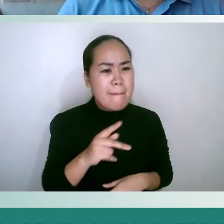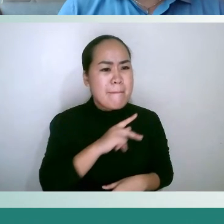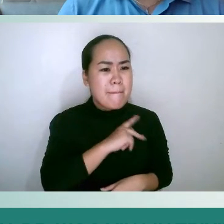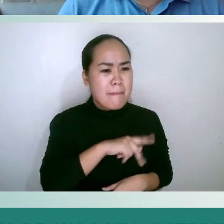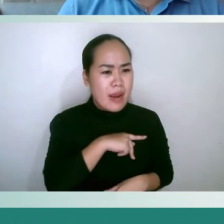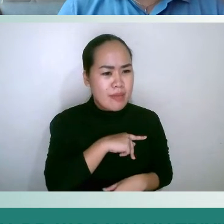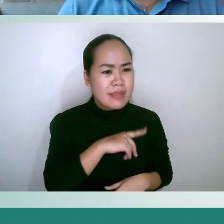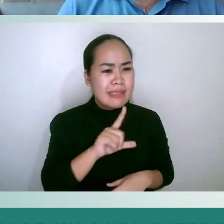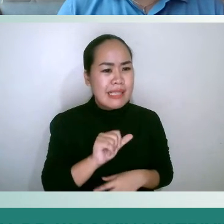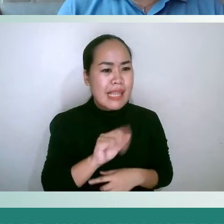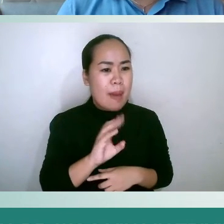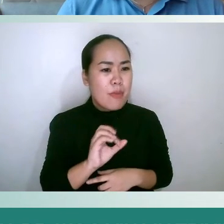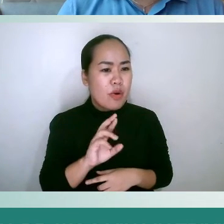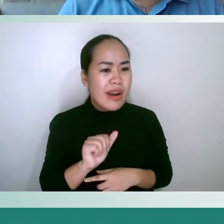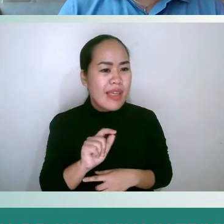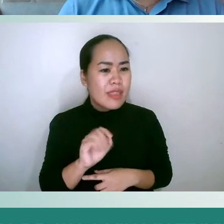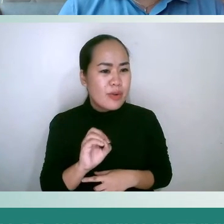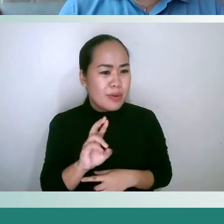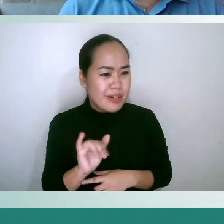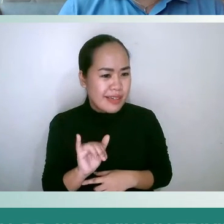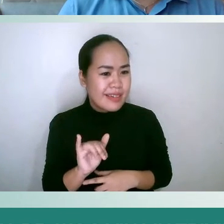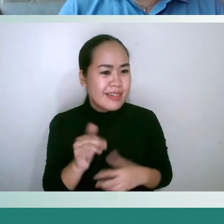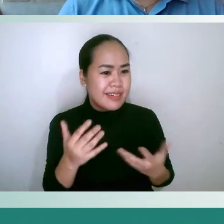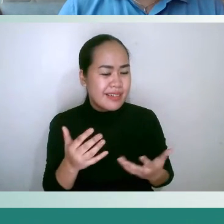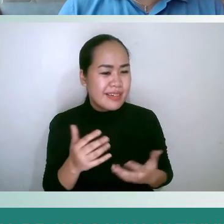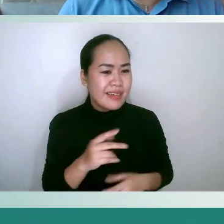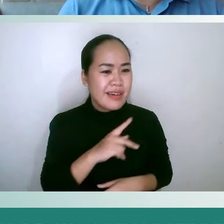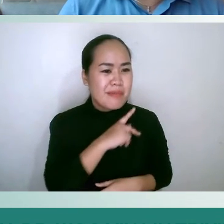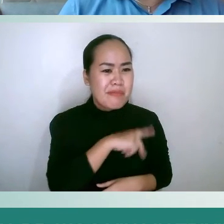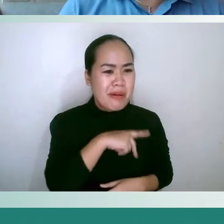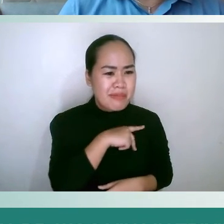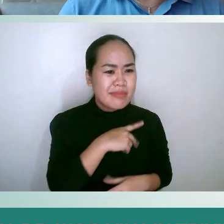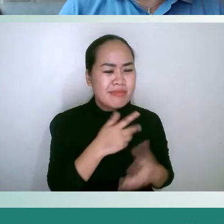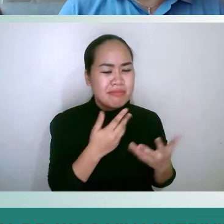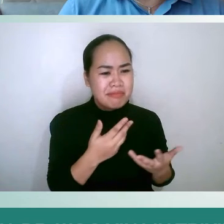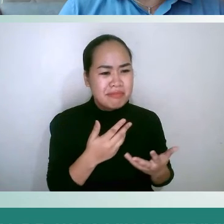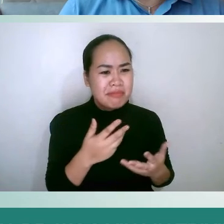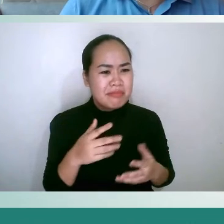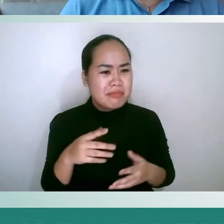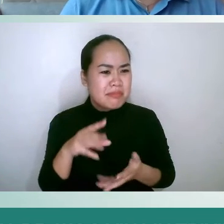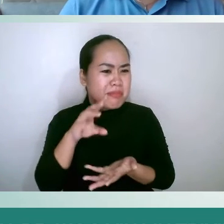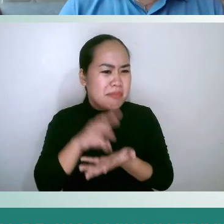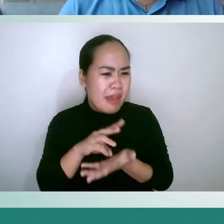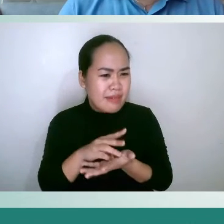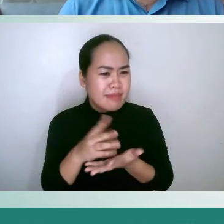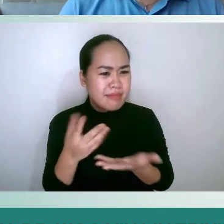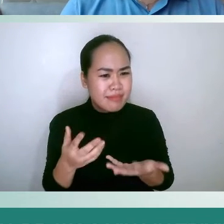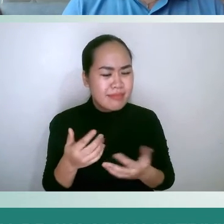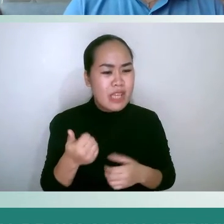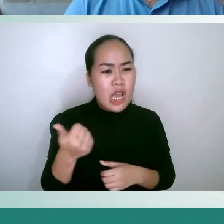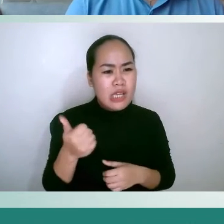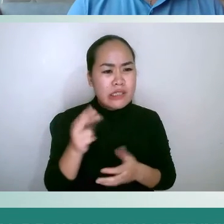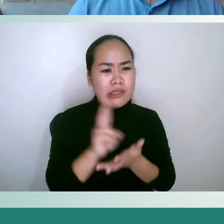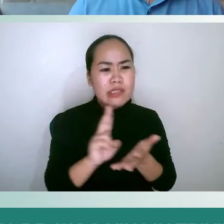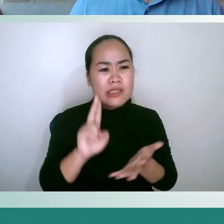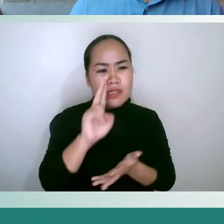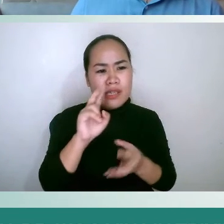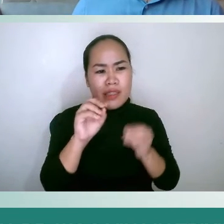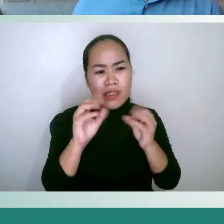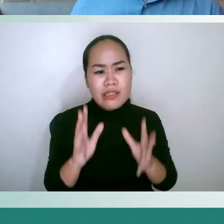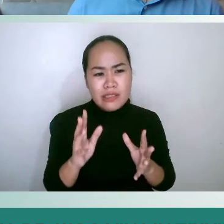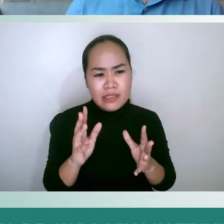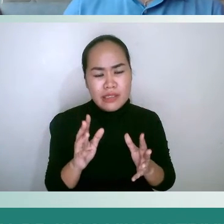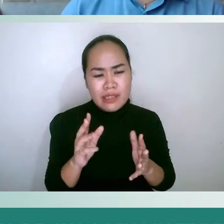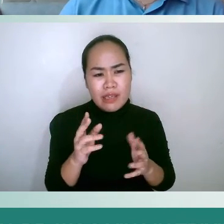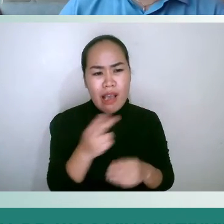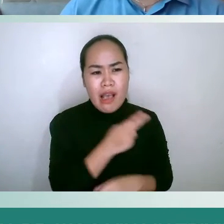or the private facilities or university teaching hospitals such as ours. So,